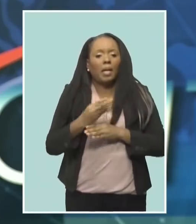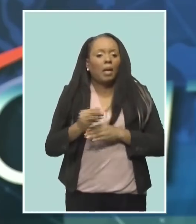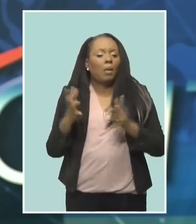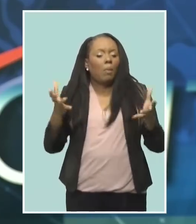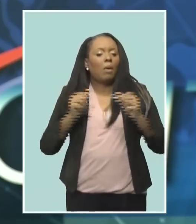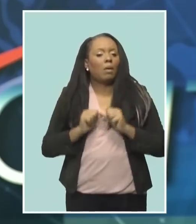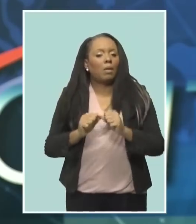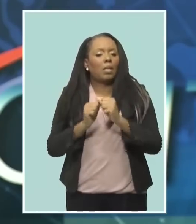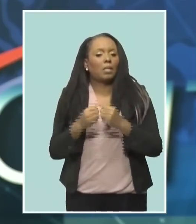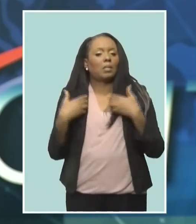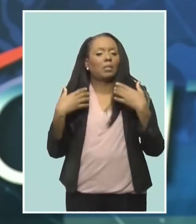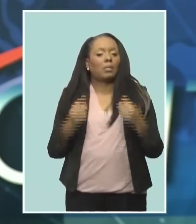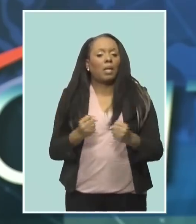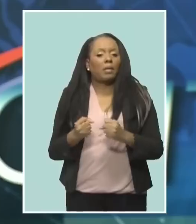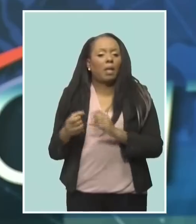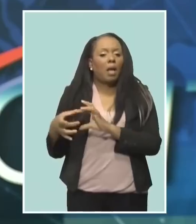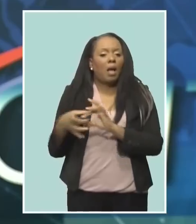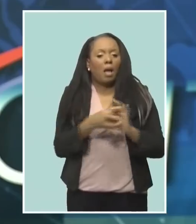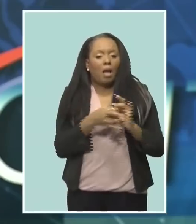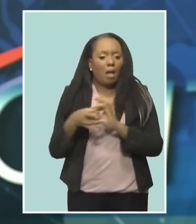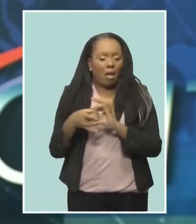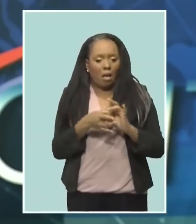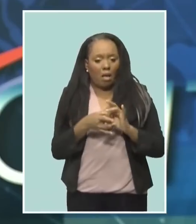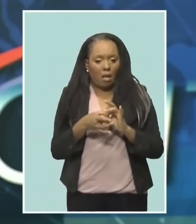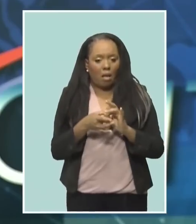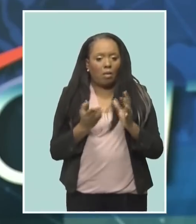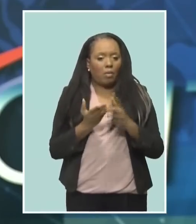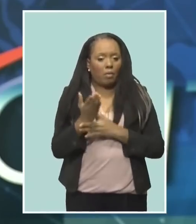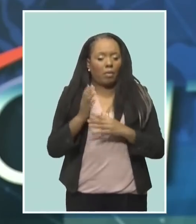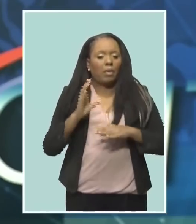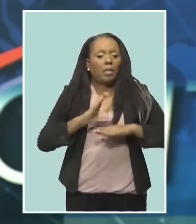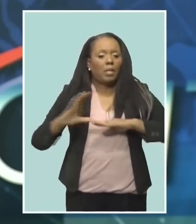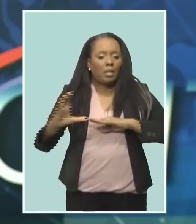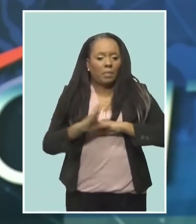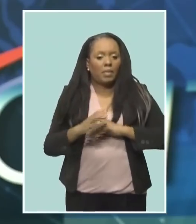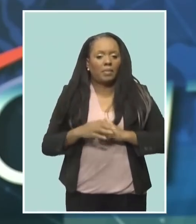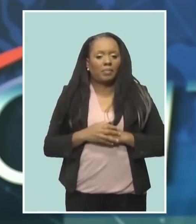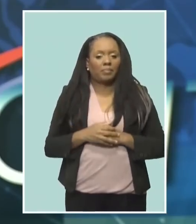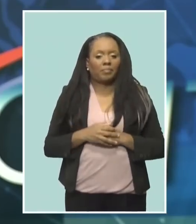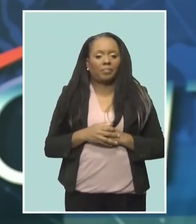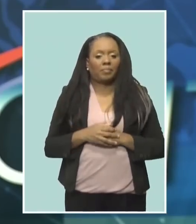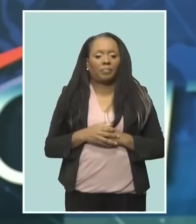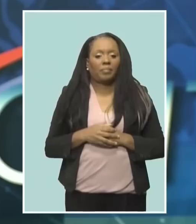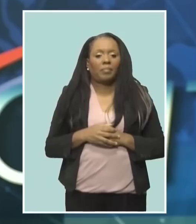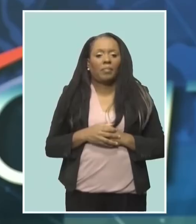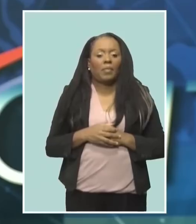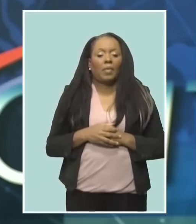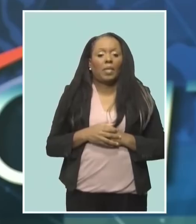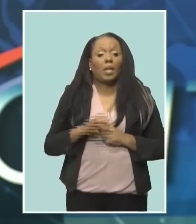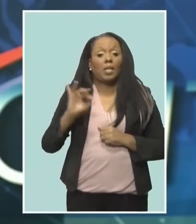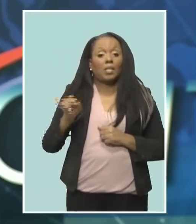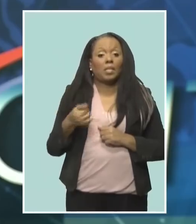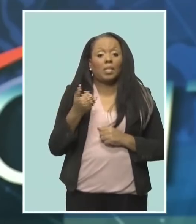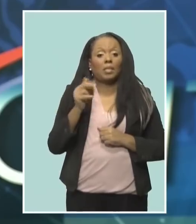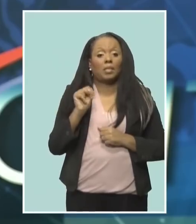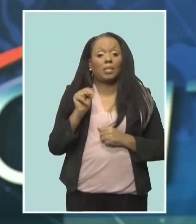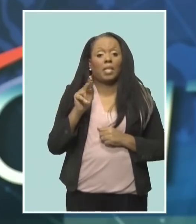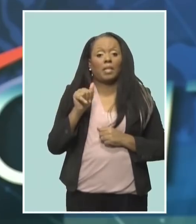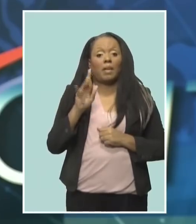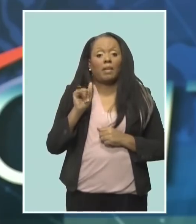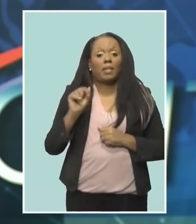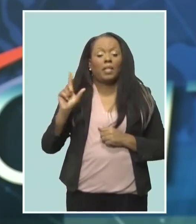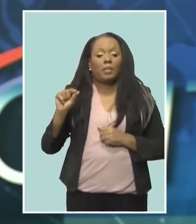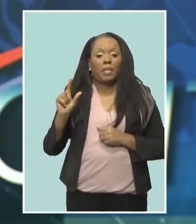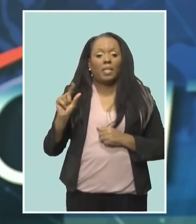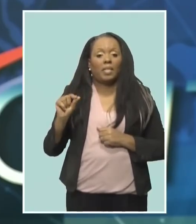to strengthen the bonds between the American people and people throughout the Caribbean. Harris, come January 20th, will hand